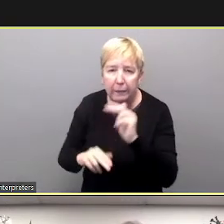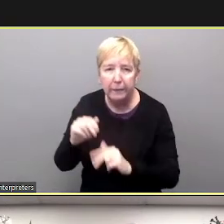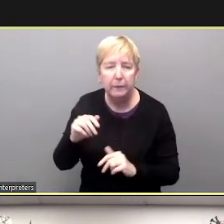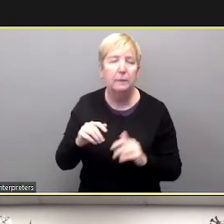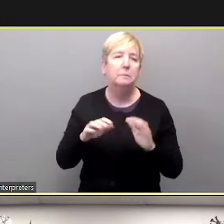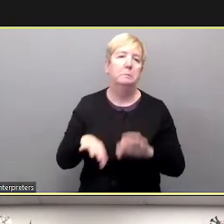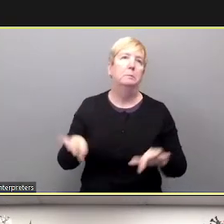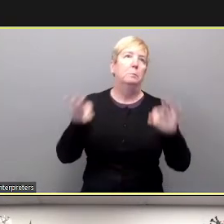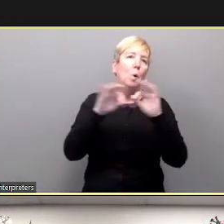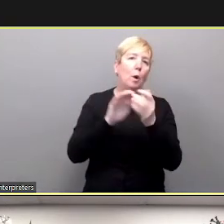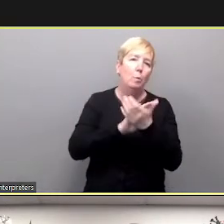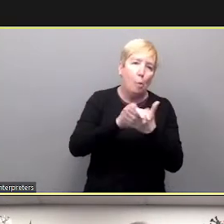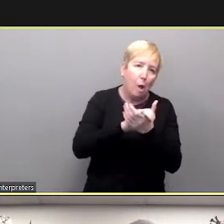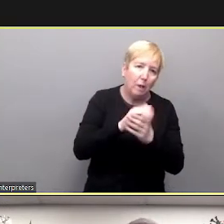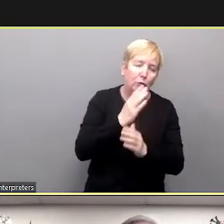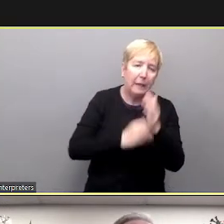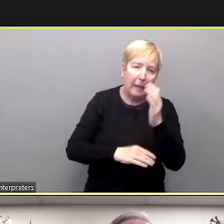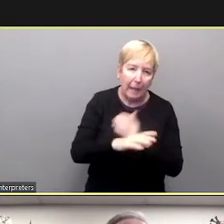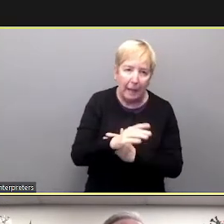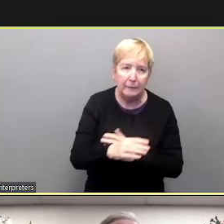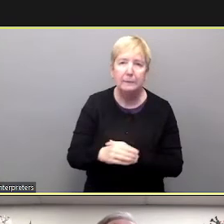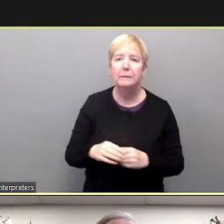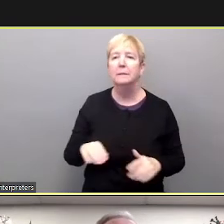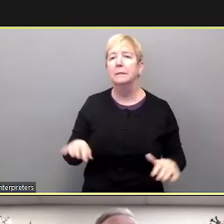hands, coughing into our elbow,